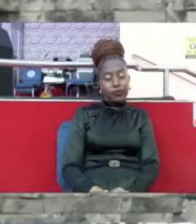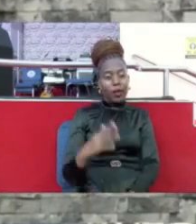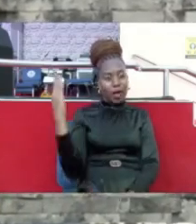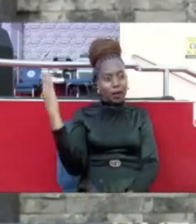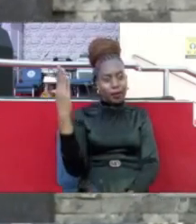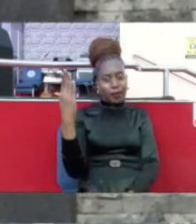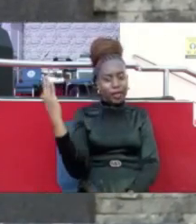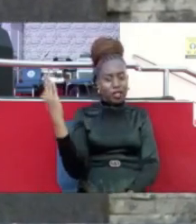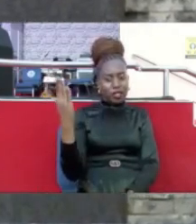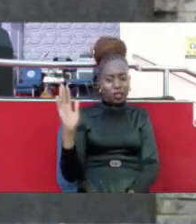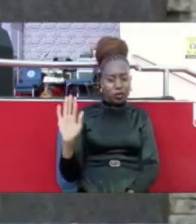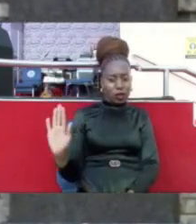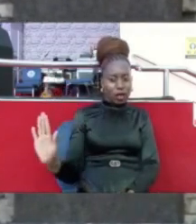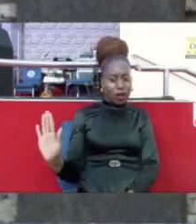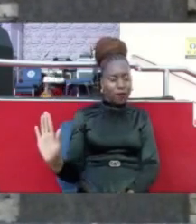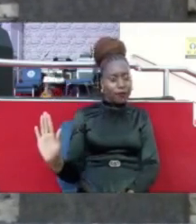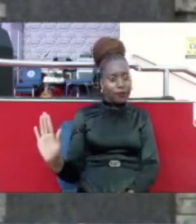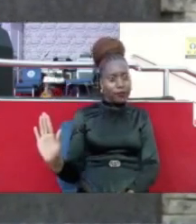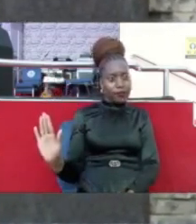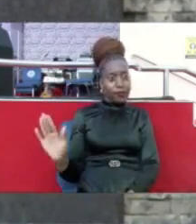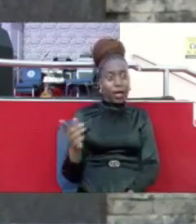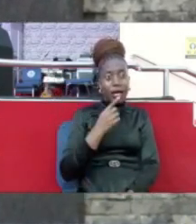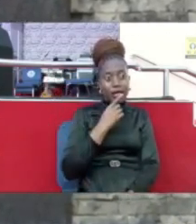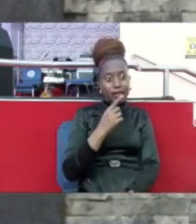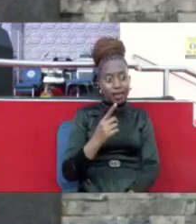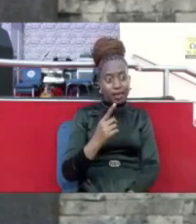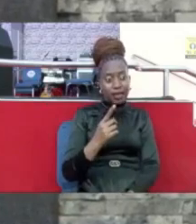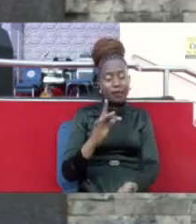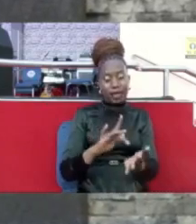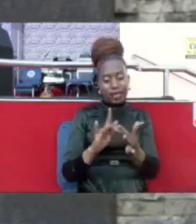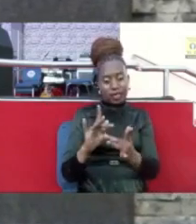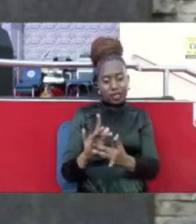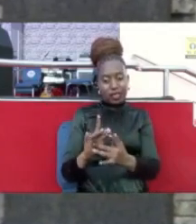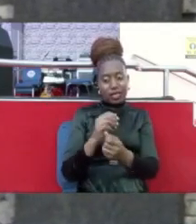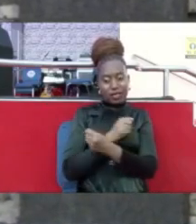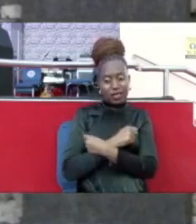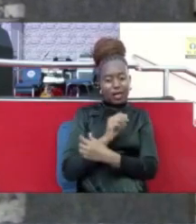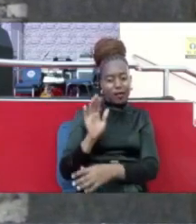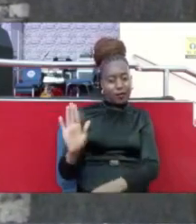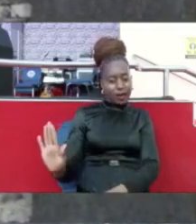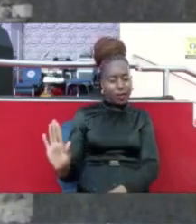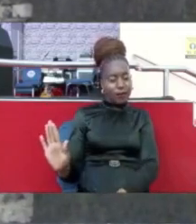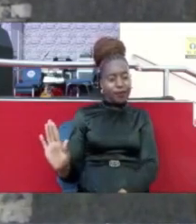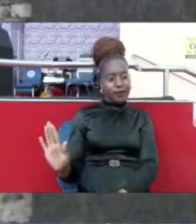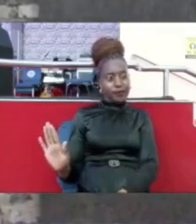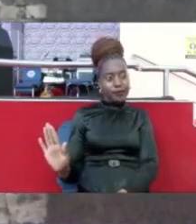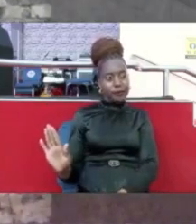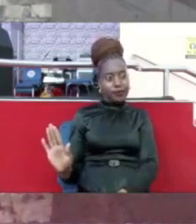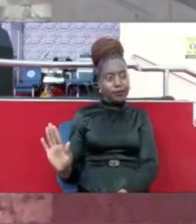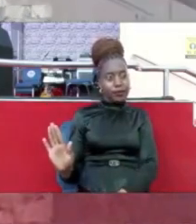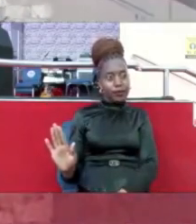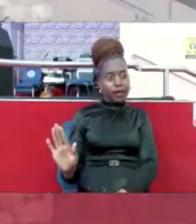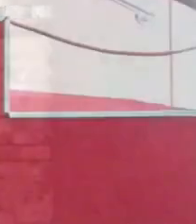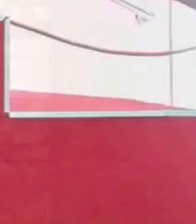them, kuwahubiria, telling them that Jesus loves them. Ukiwaambia Yesu anawapenda. When they have an